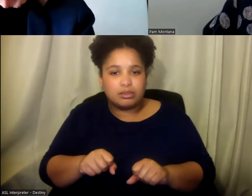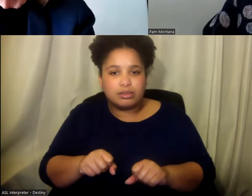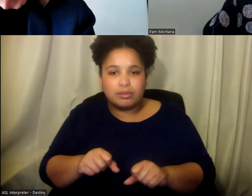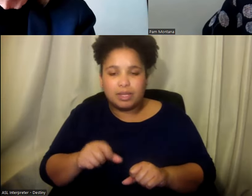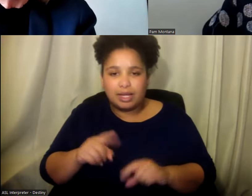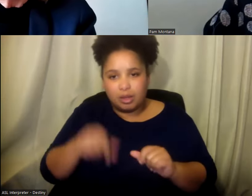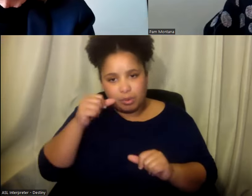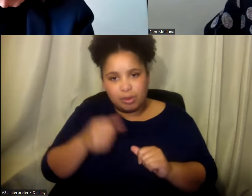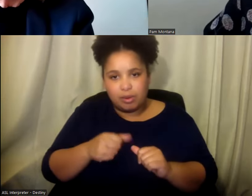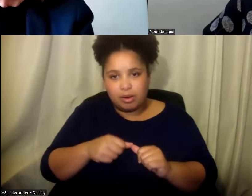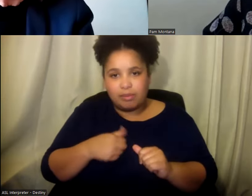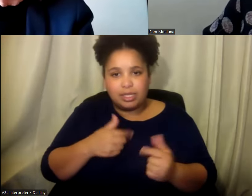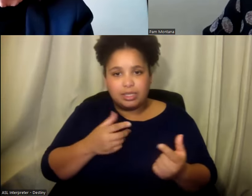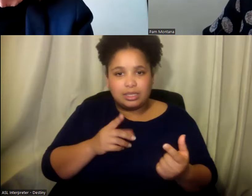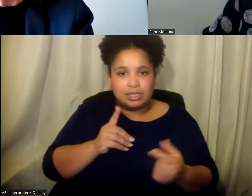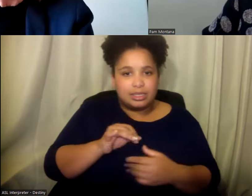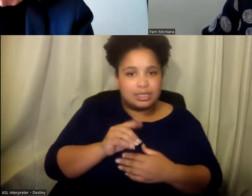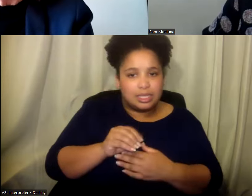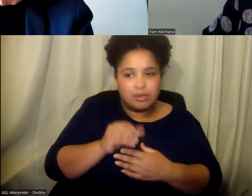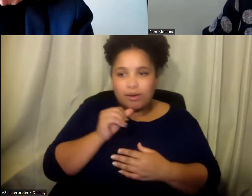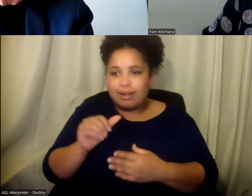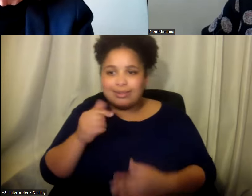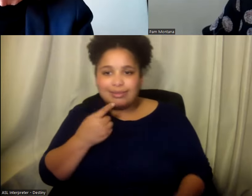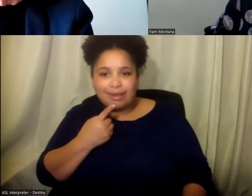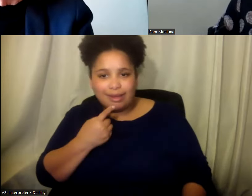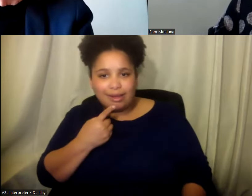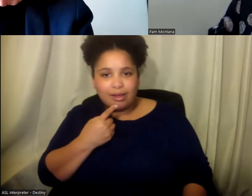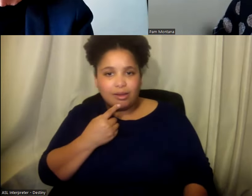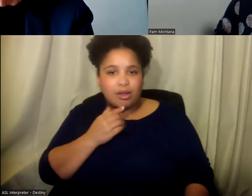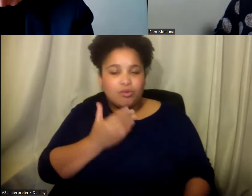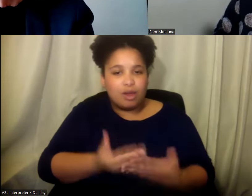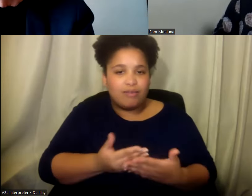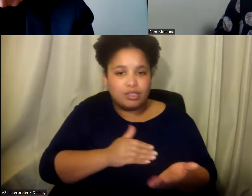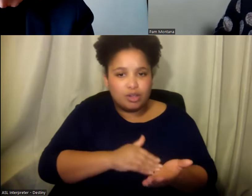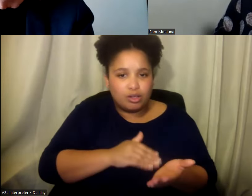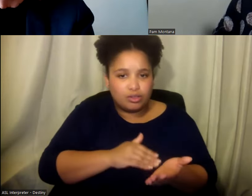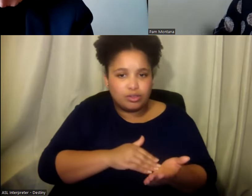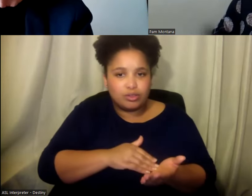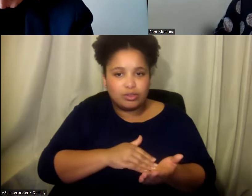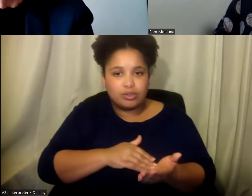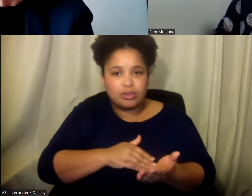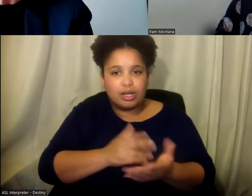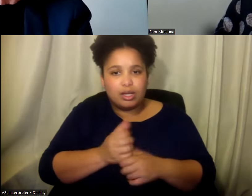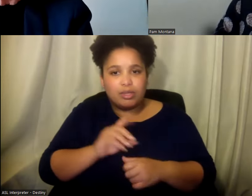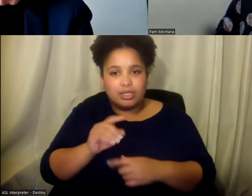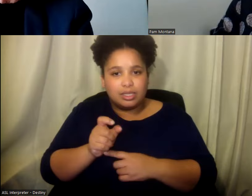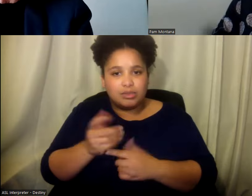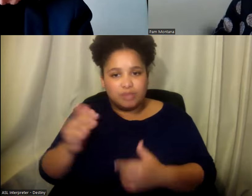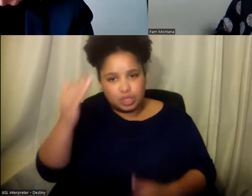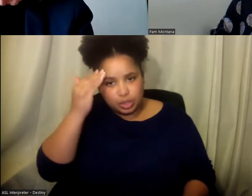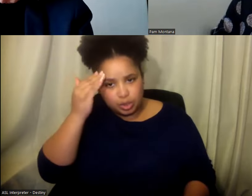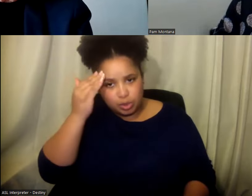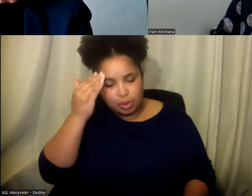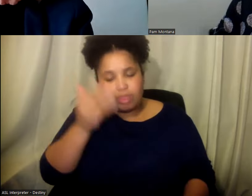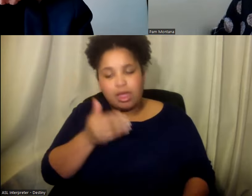remember what I did or didn't say. But once I got to the doctor, you know, and I got my diagnosis, then we knew, and then we kind of went